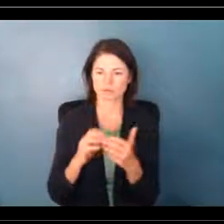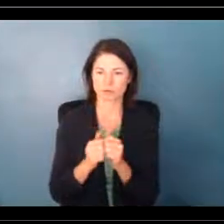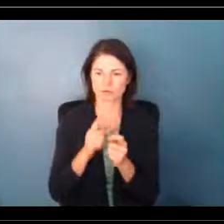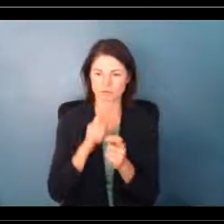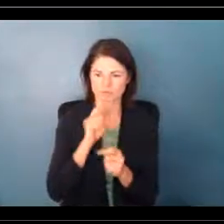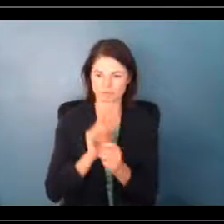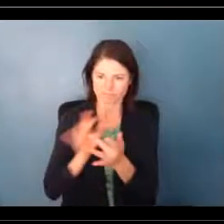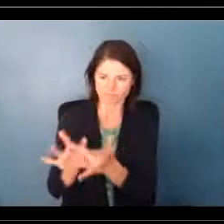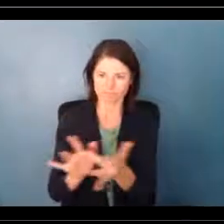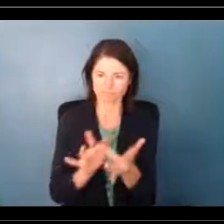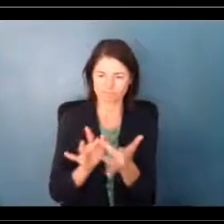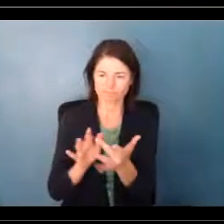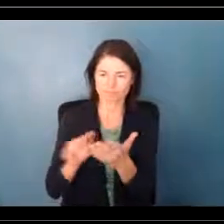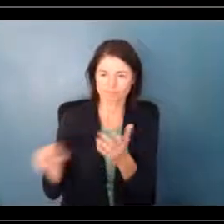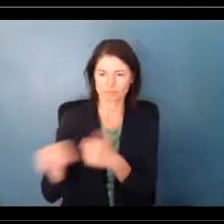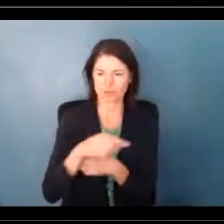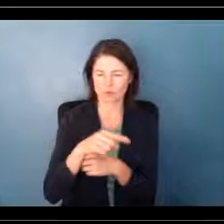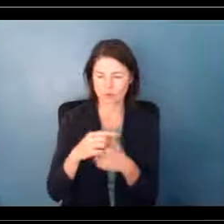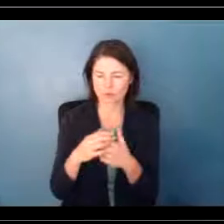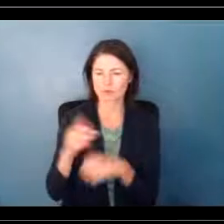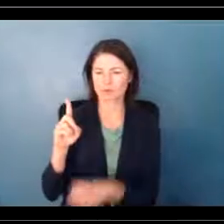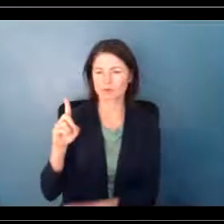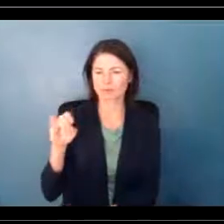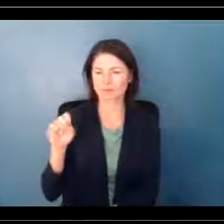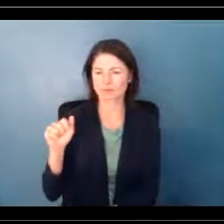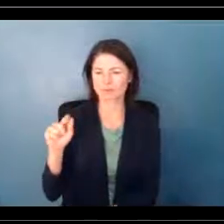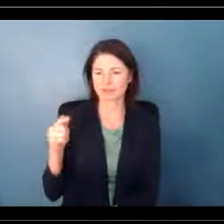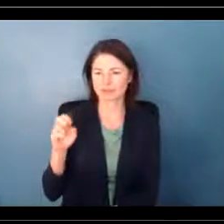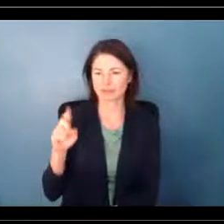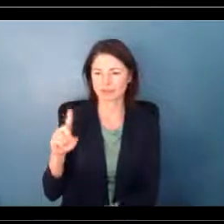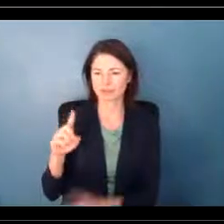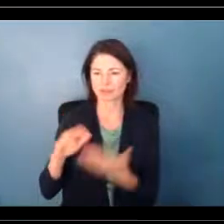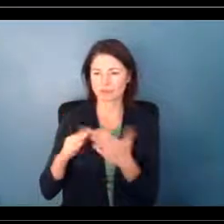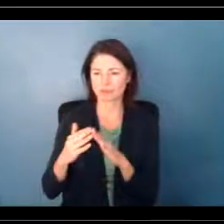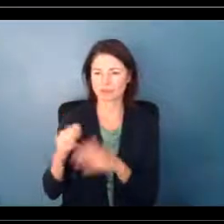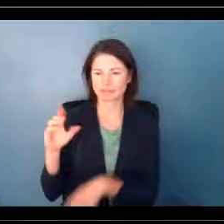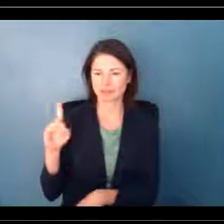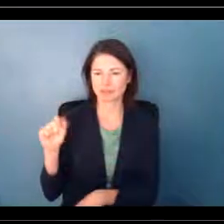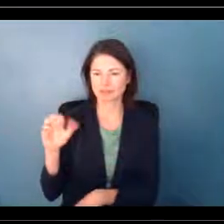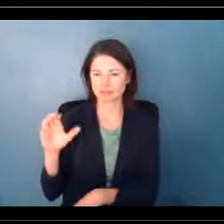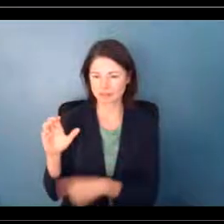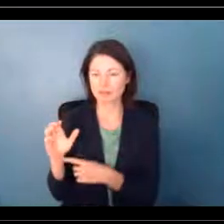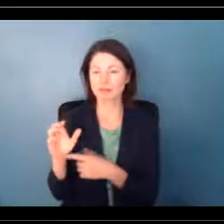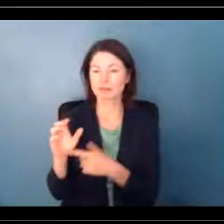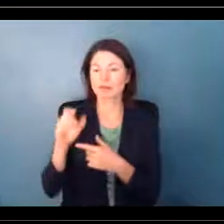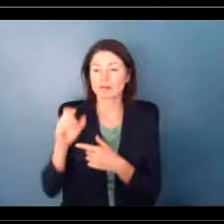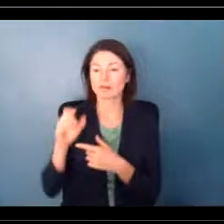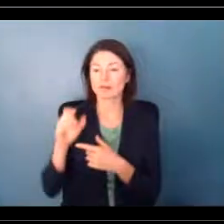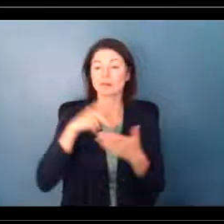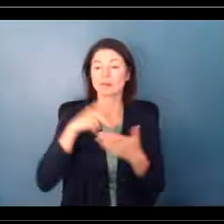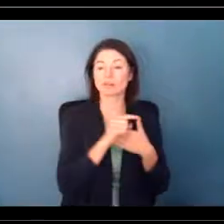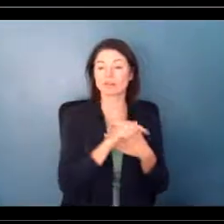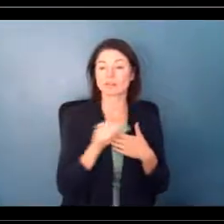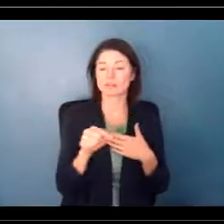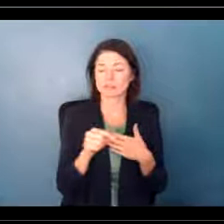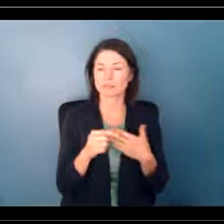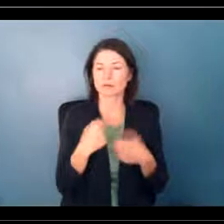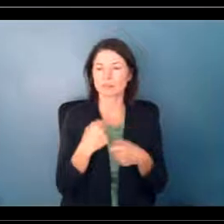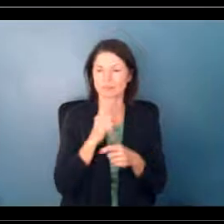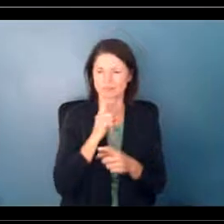Also, disadvantaged communities, there is recognition that, projects, do